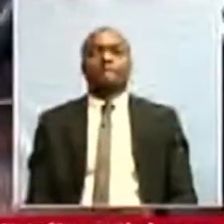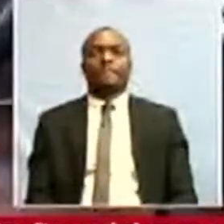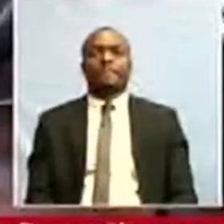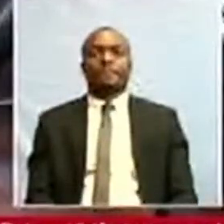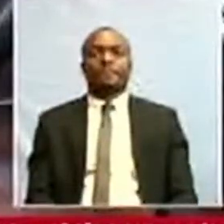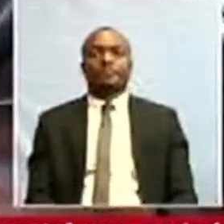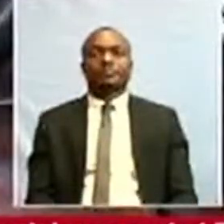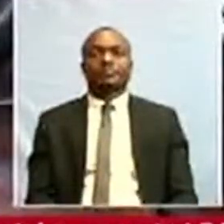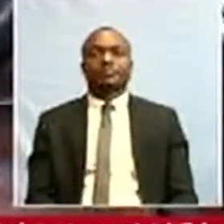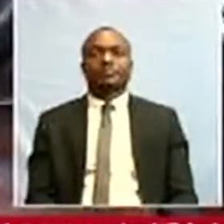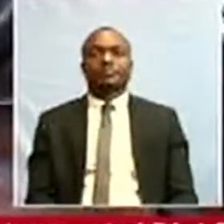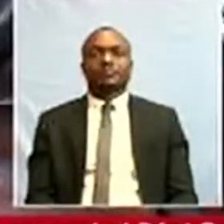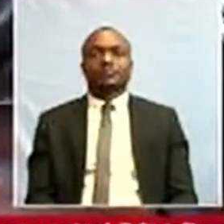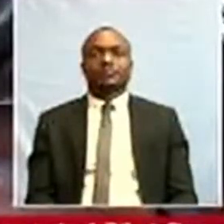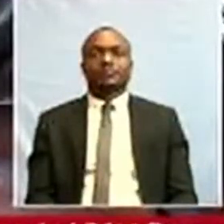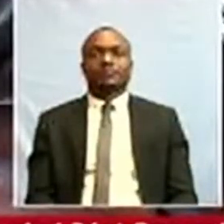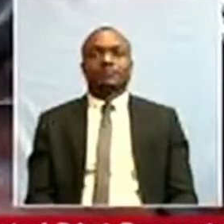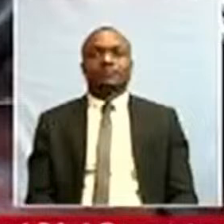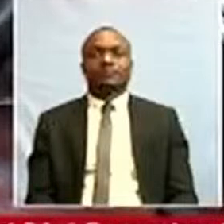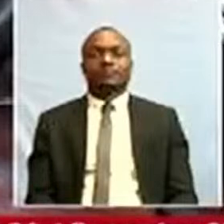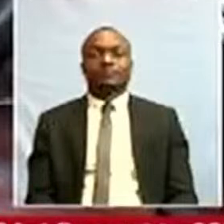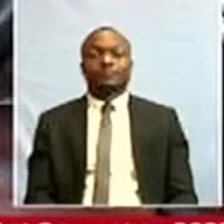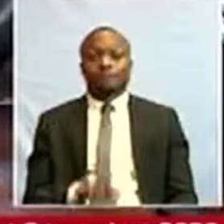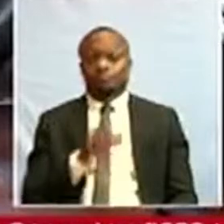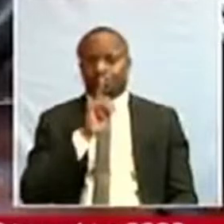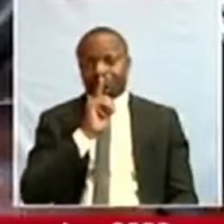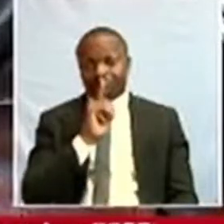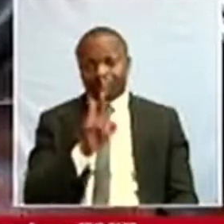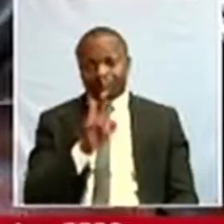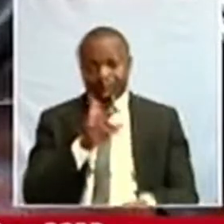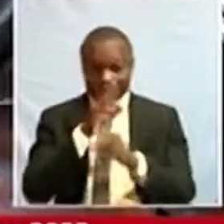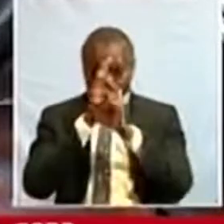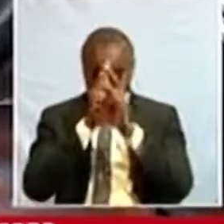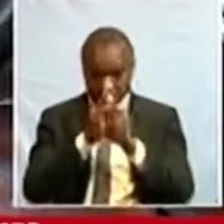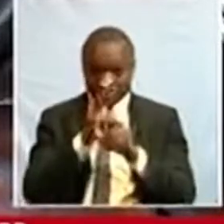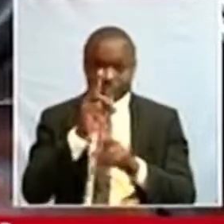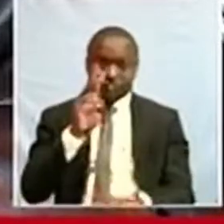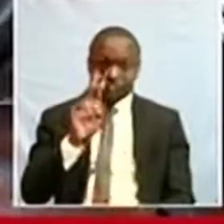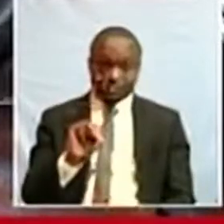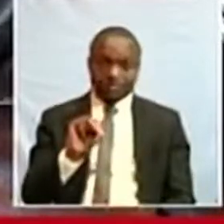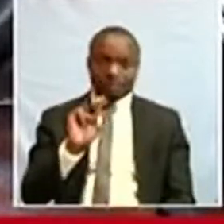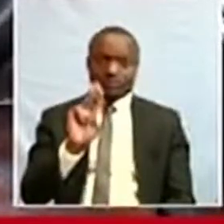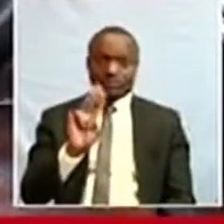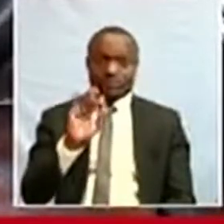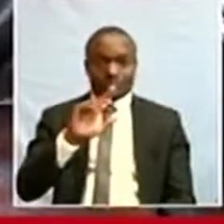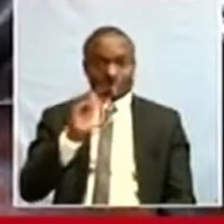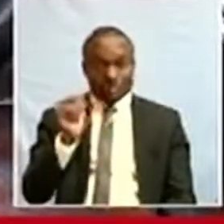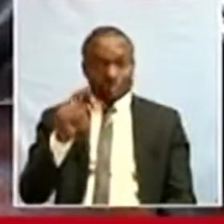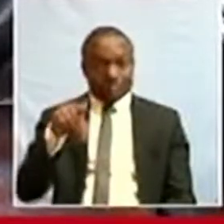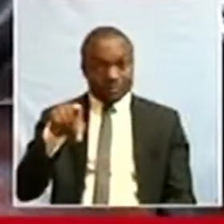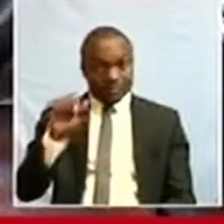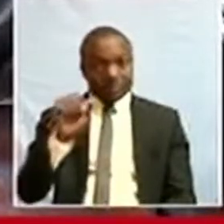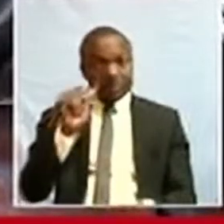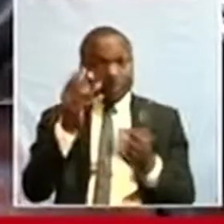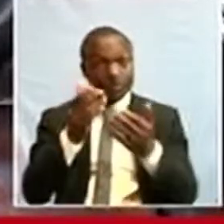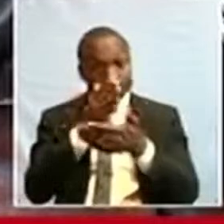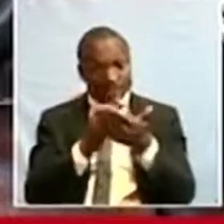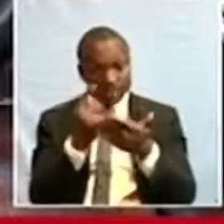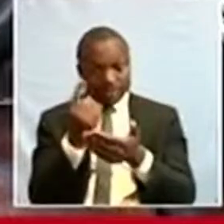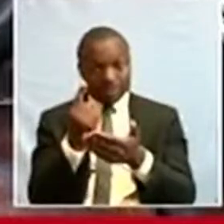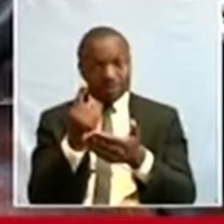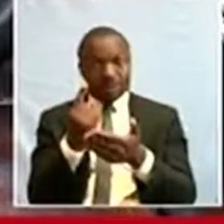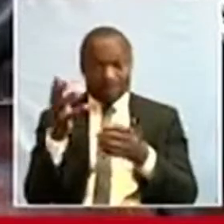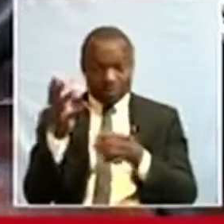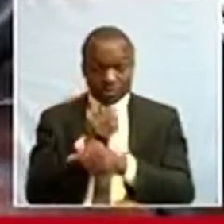Very, very true, Honorable Mwila. I think PS, we want someone who needs to